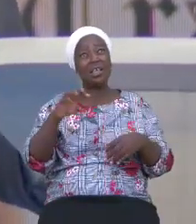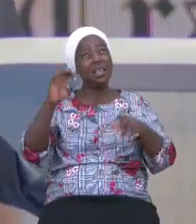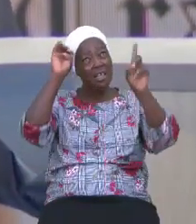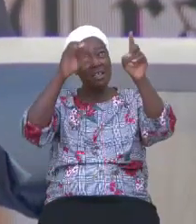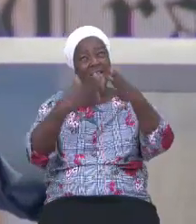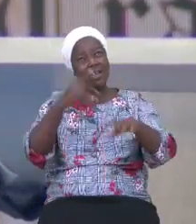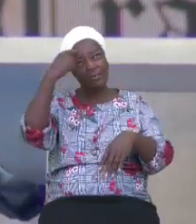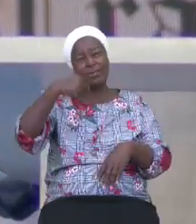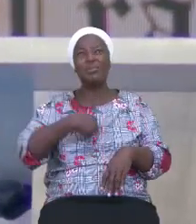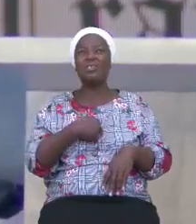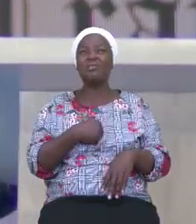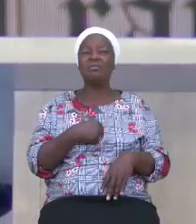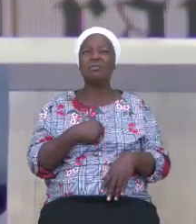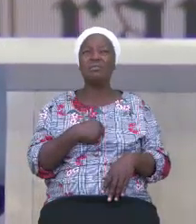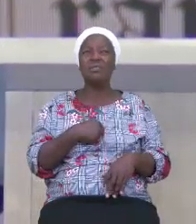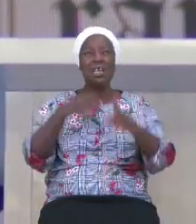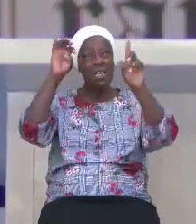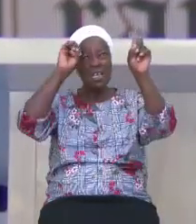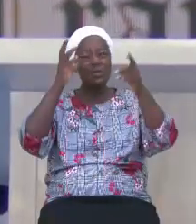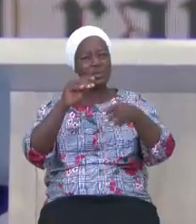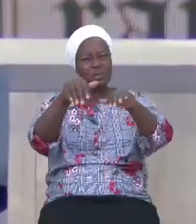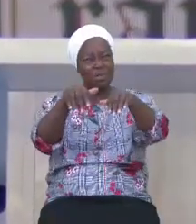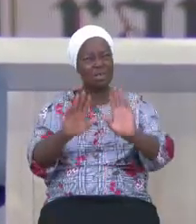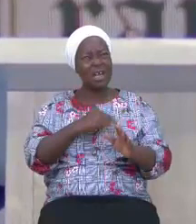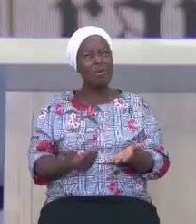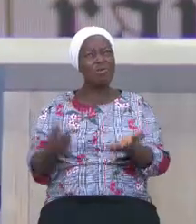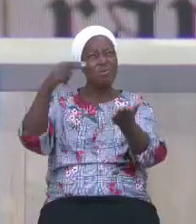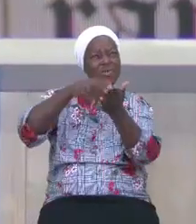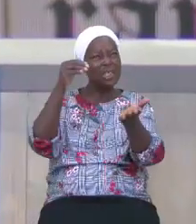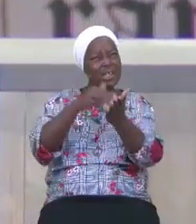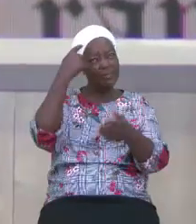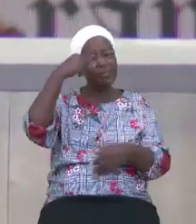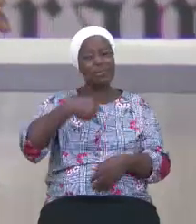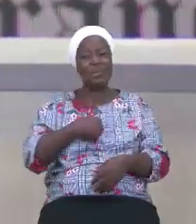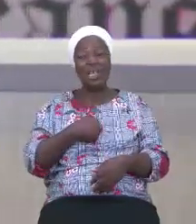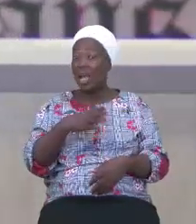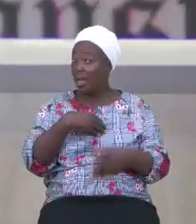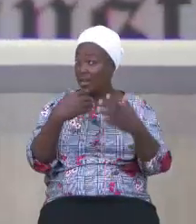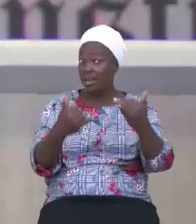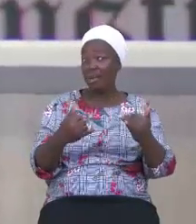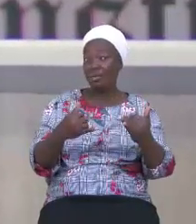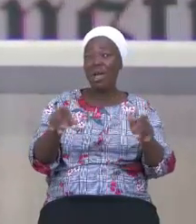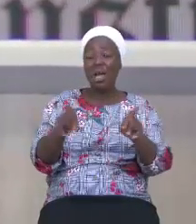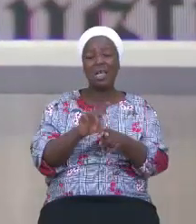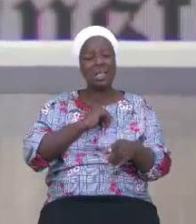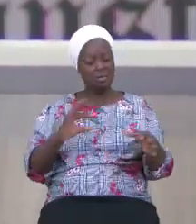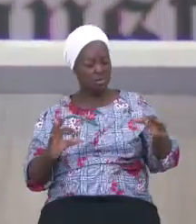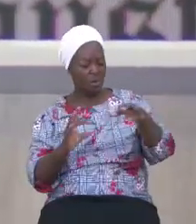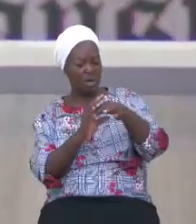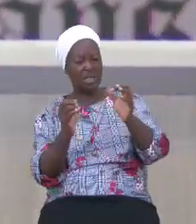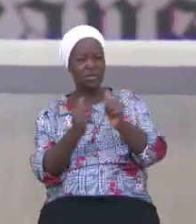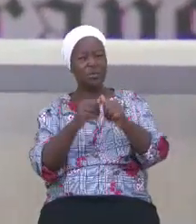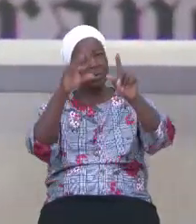me. He was buried. He rose again for me. And now, as I connect with